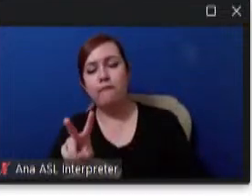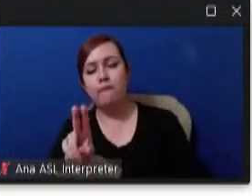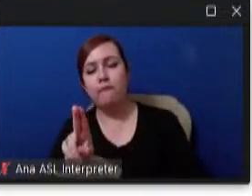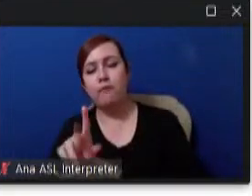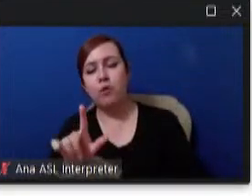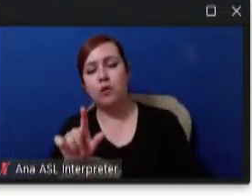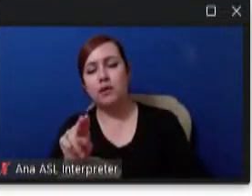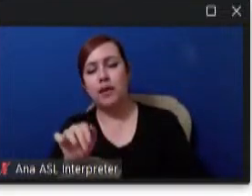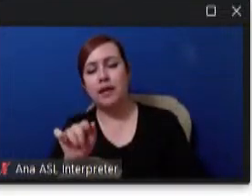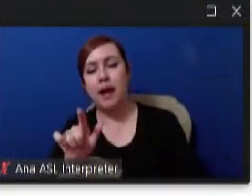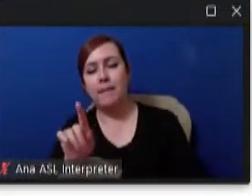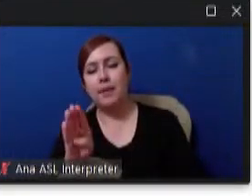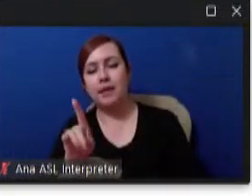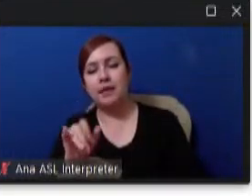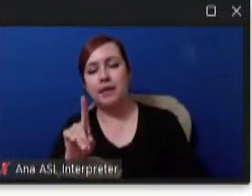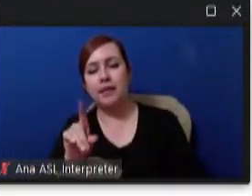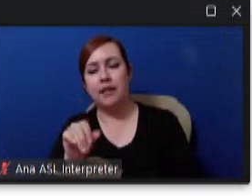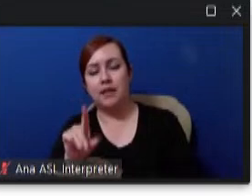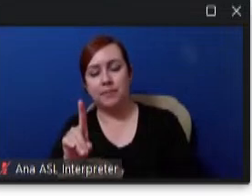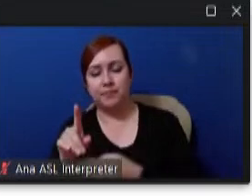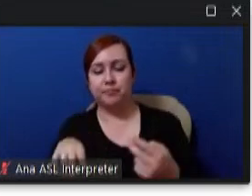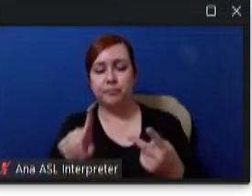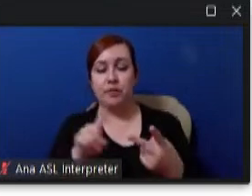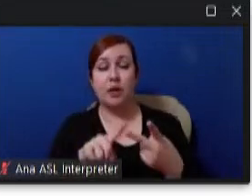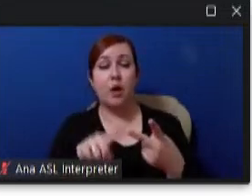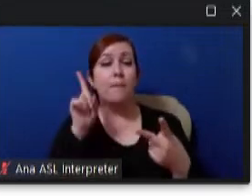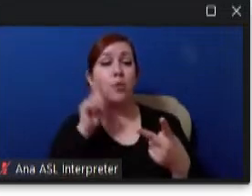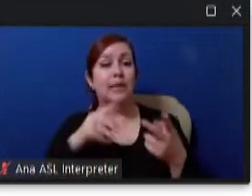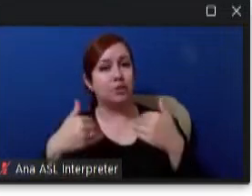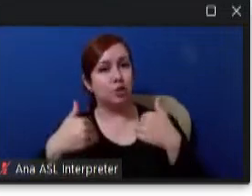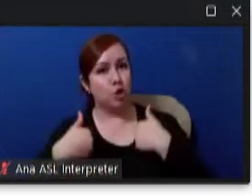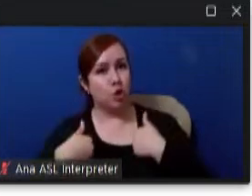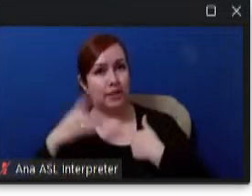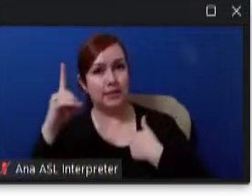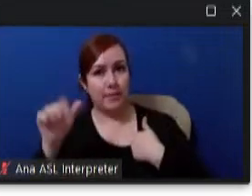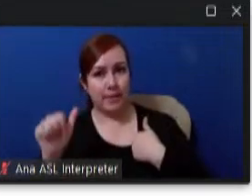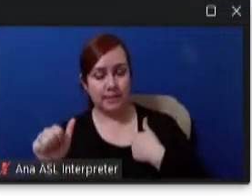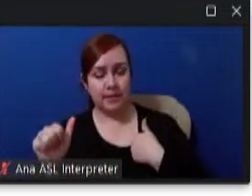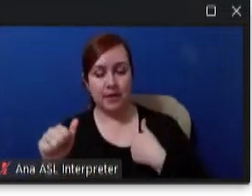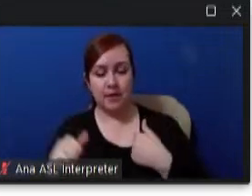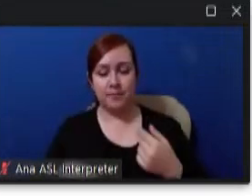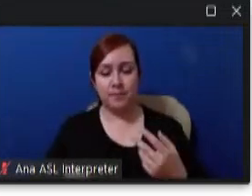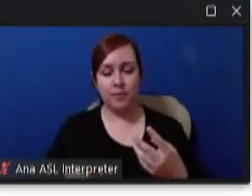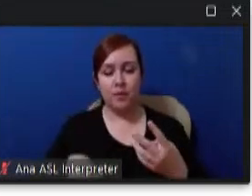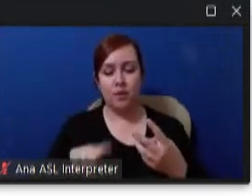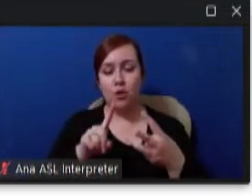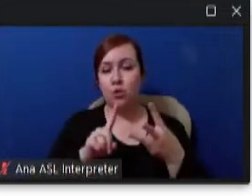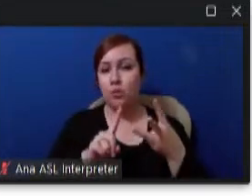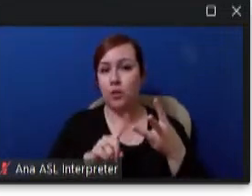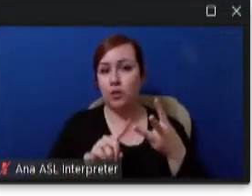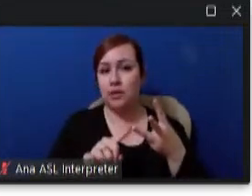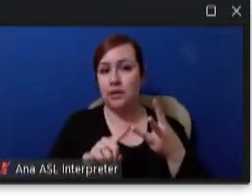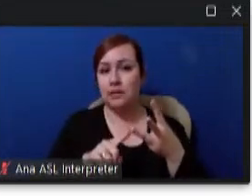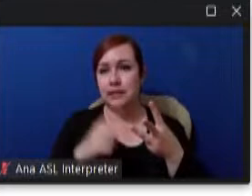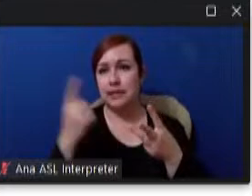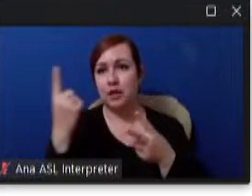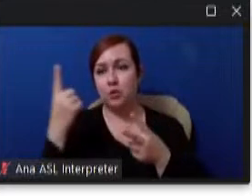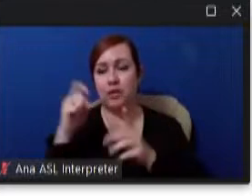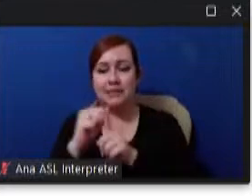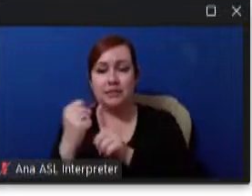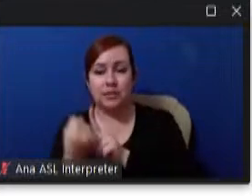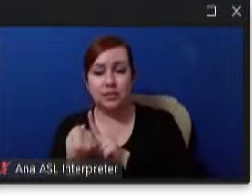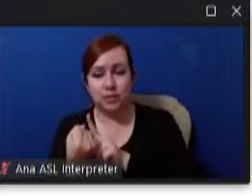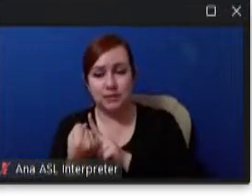Number two, these are women with disabilities. And number three, in some